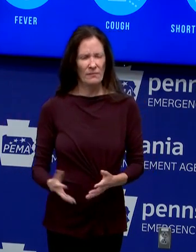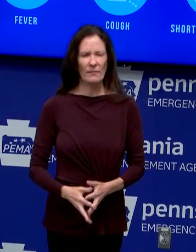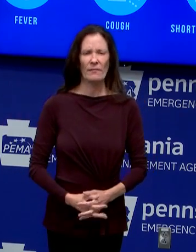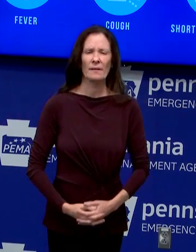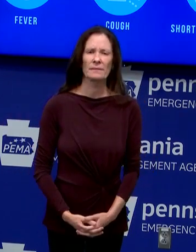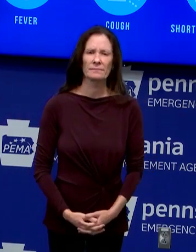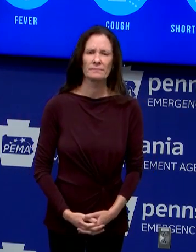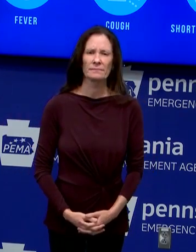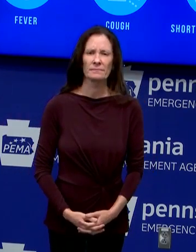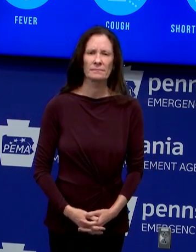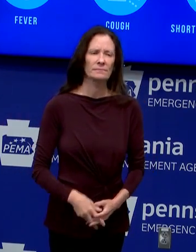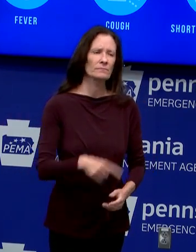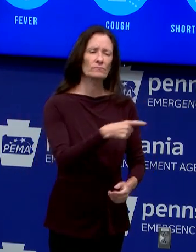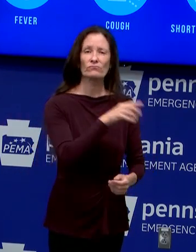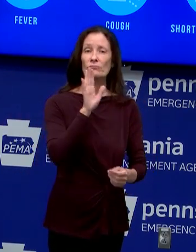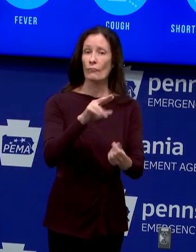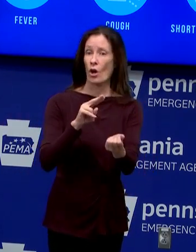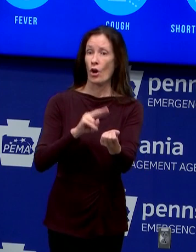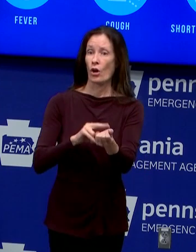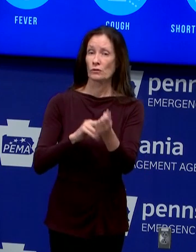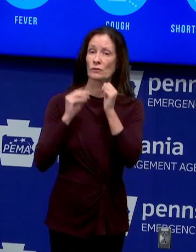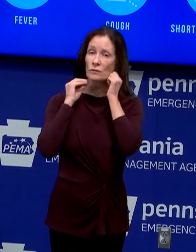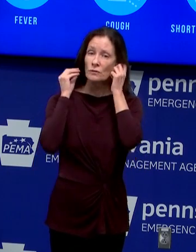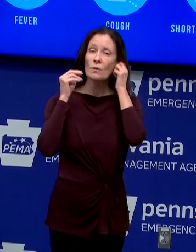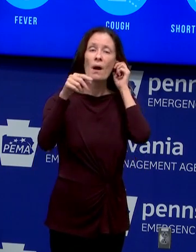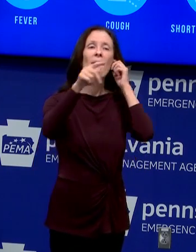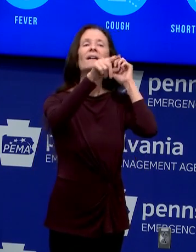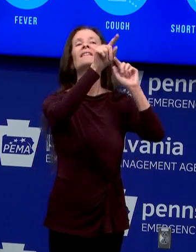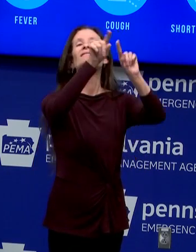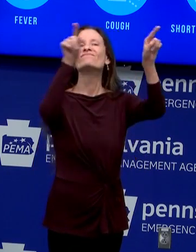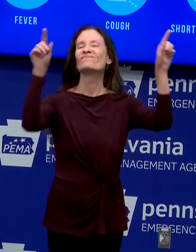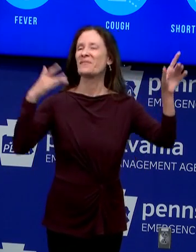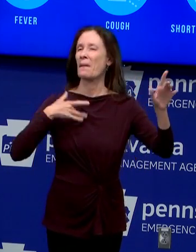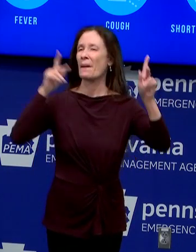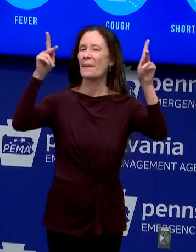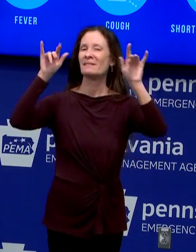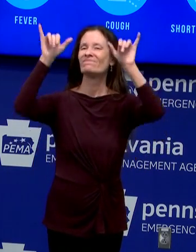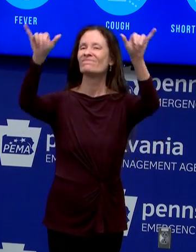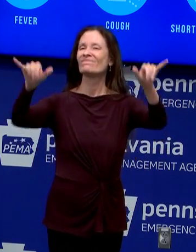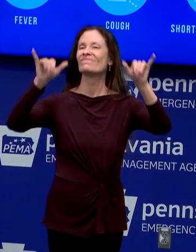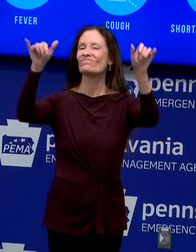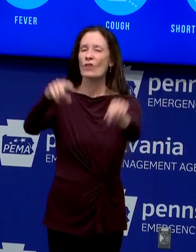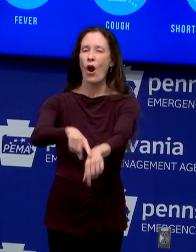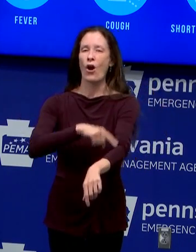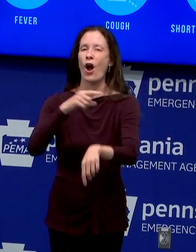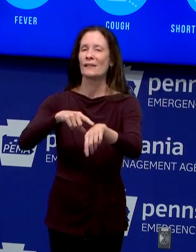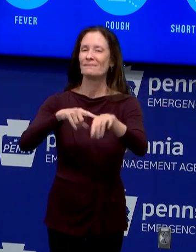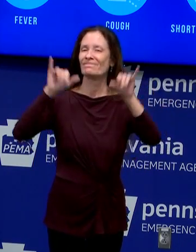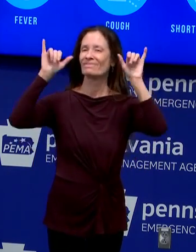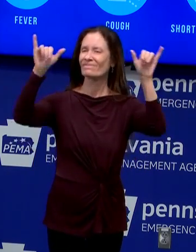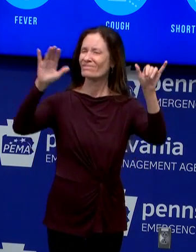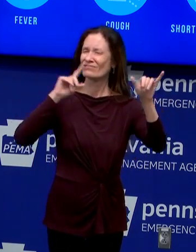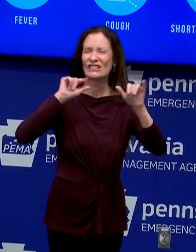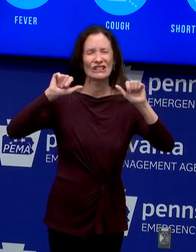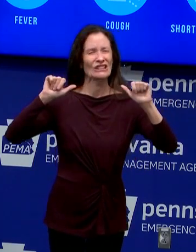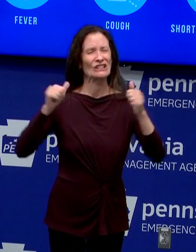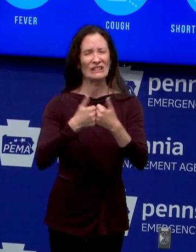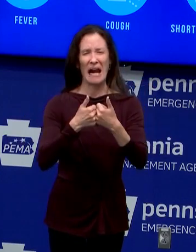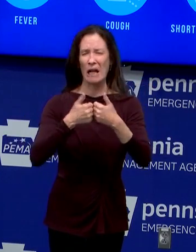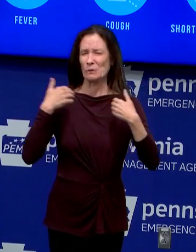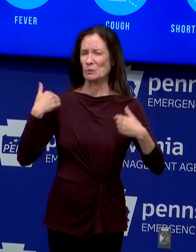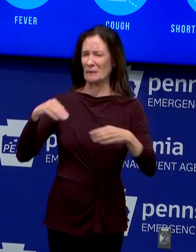care homes, these long-term facilities, are some of the most challenged institutions in Pennsylvania and really throughout the